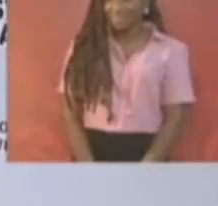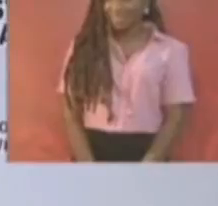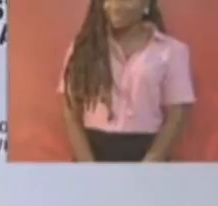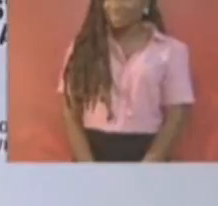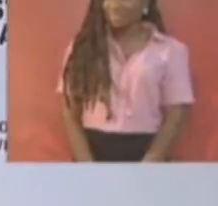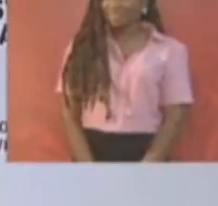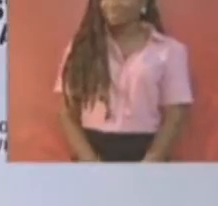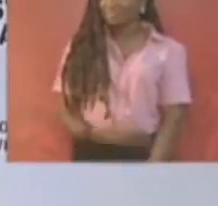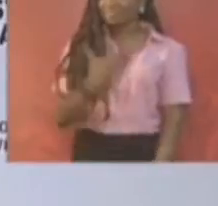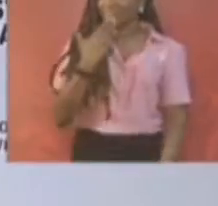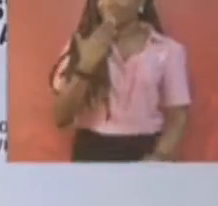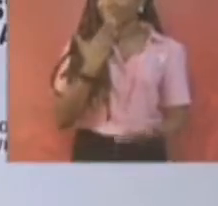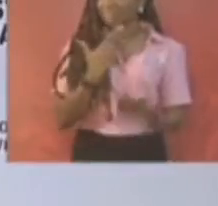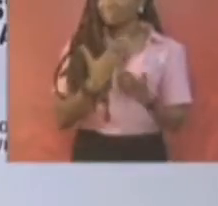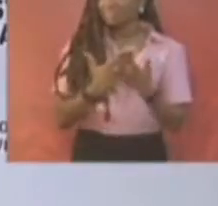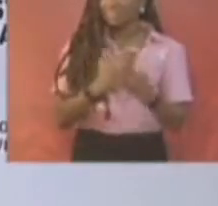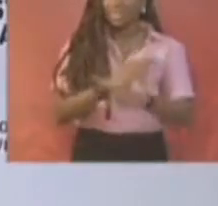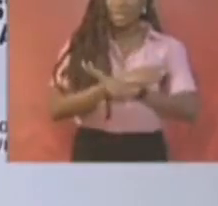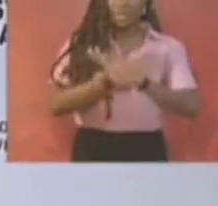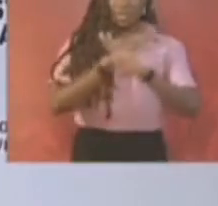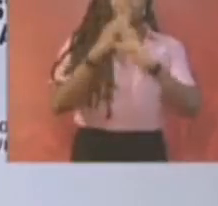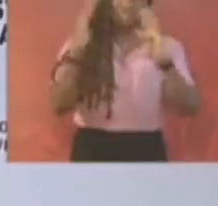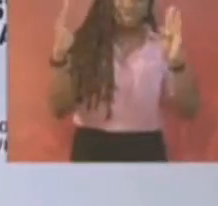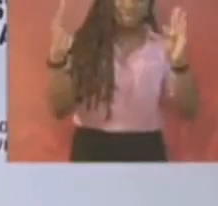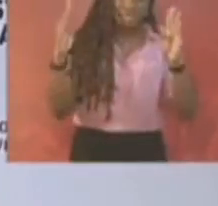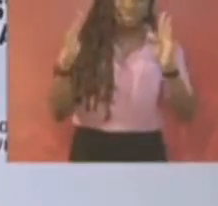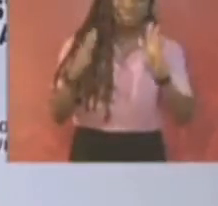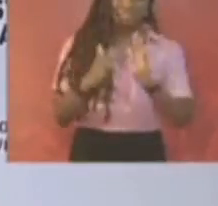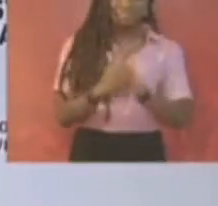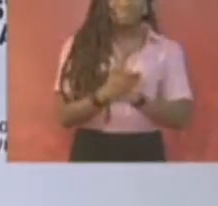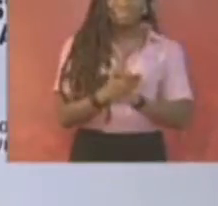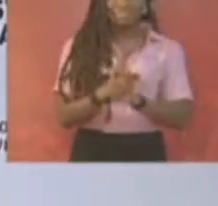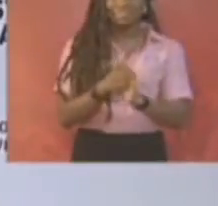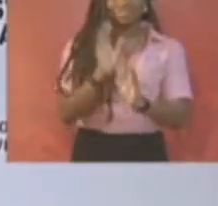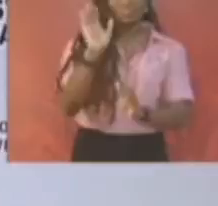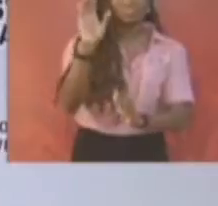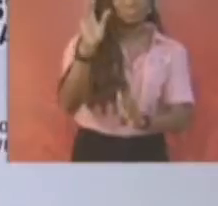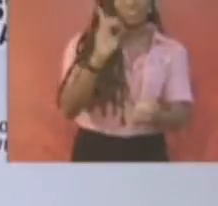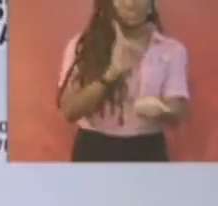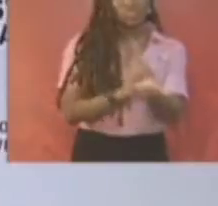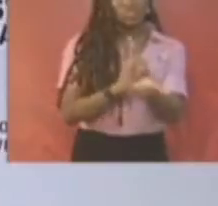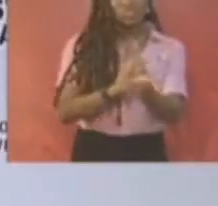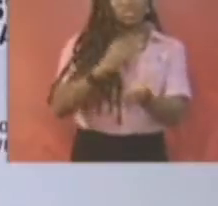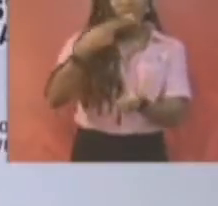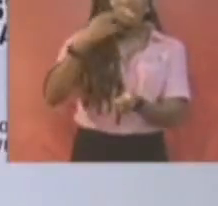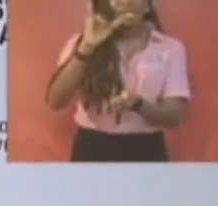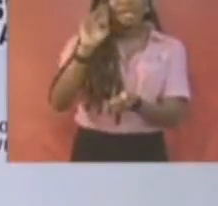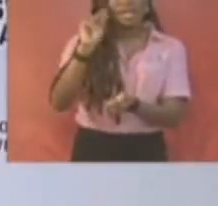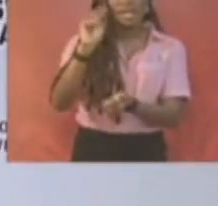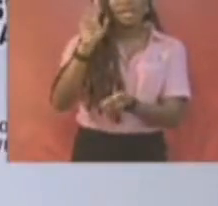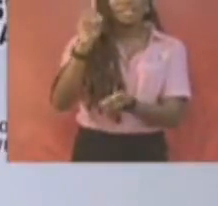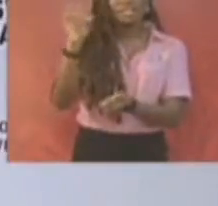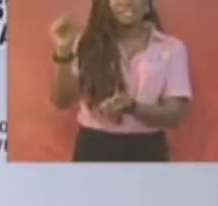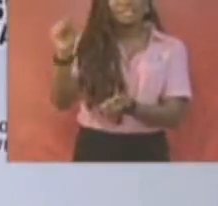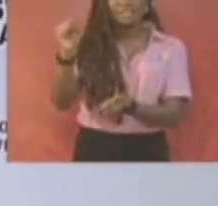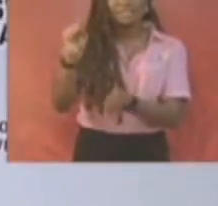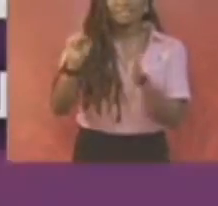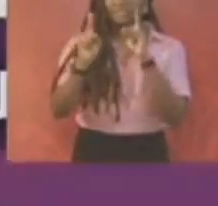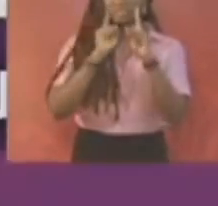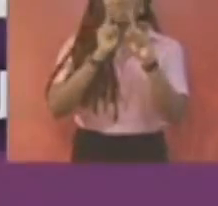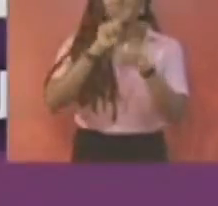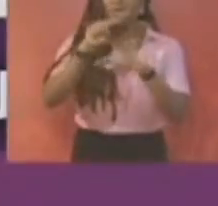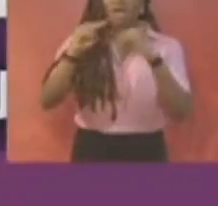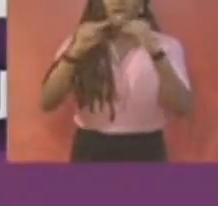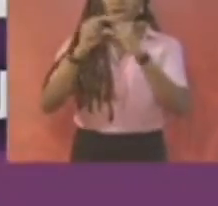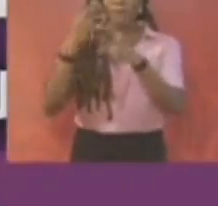Good morning, Tim Mojam from The Express. Dr. Hines, just to go back to the prison testing issue, so I